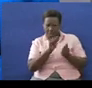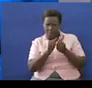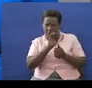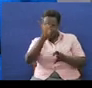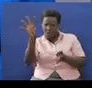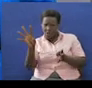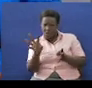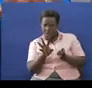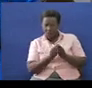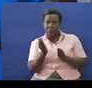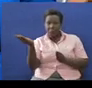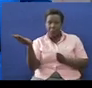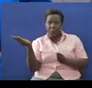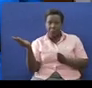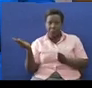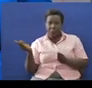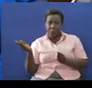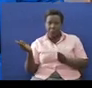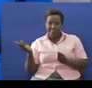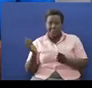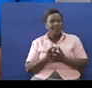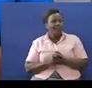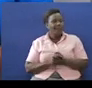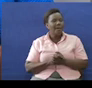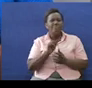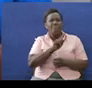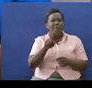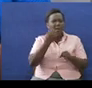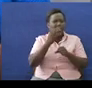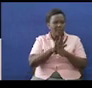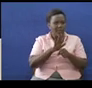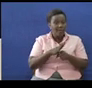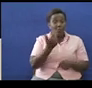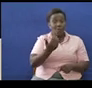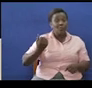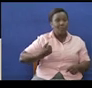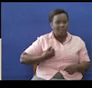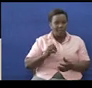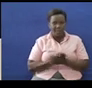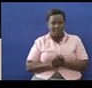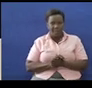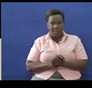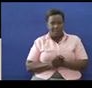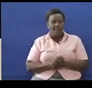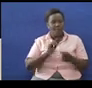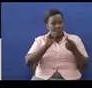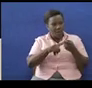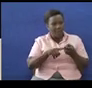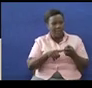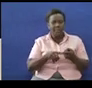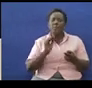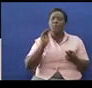turn. Now, if you consider all these things, and it is a girl child who will go